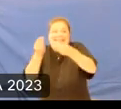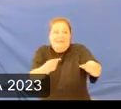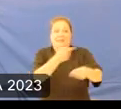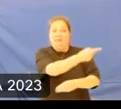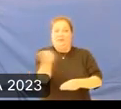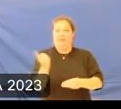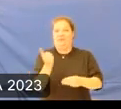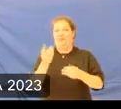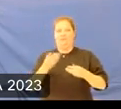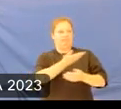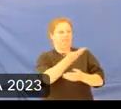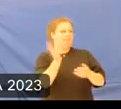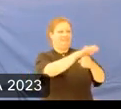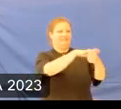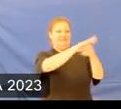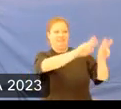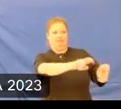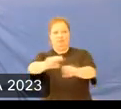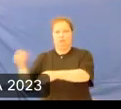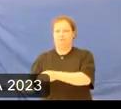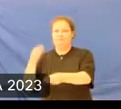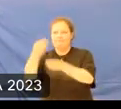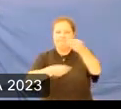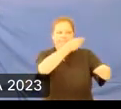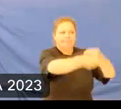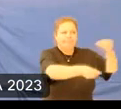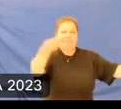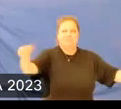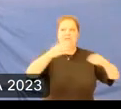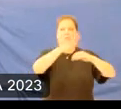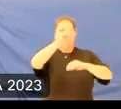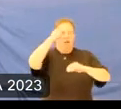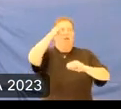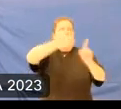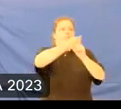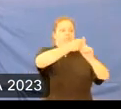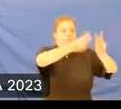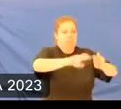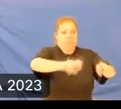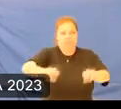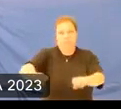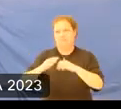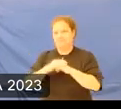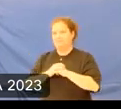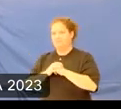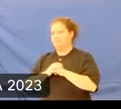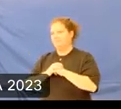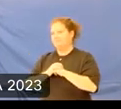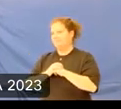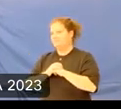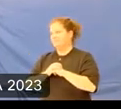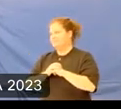So that's our duty, I think. And as I said, I think we're still much too much enthralled